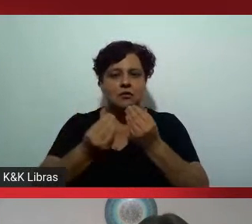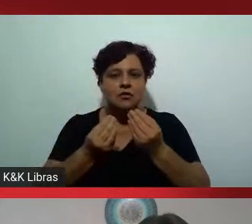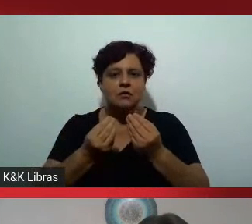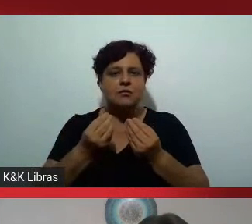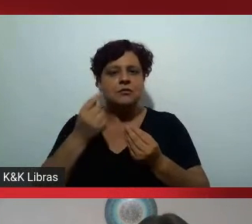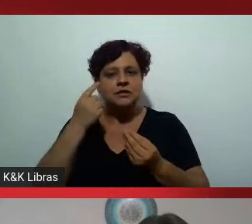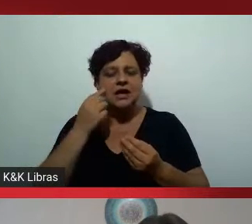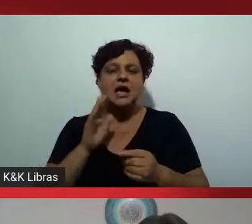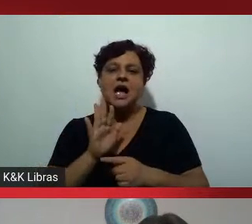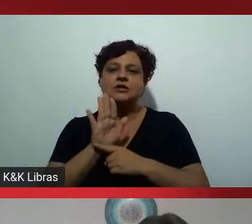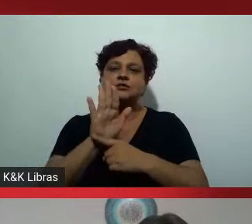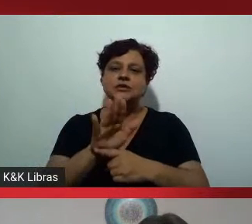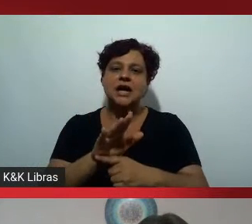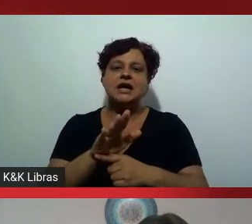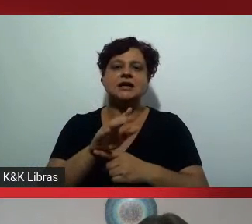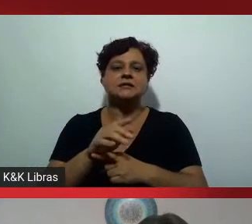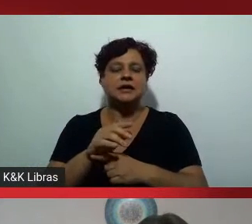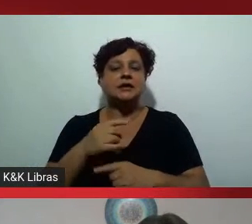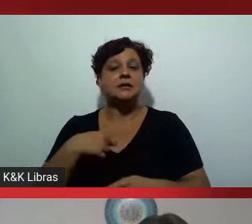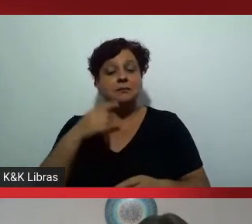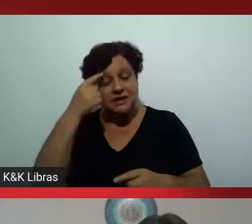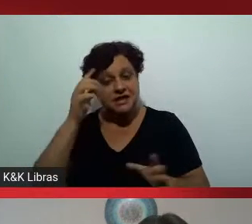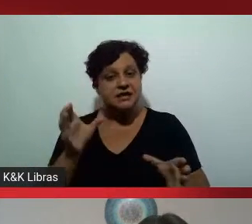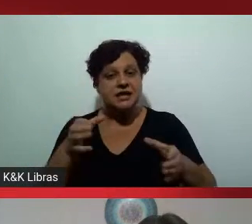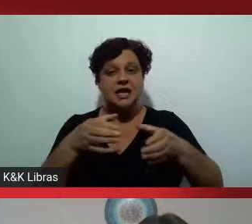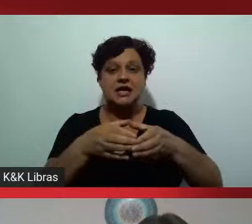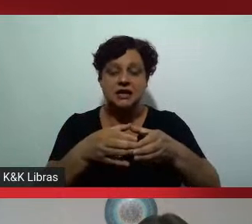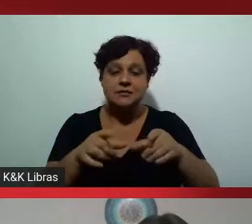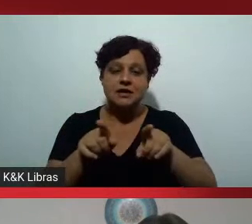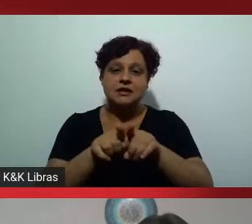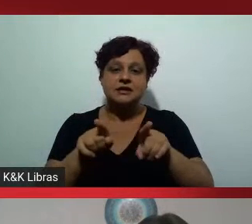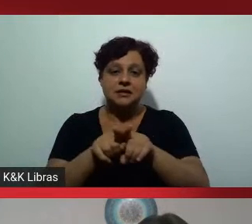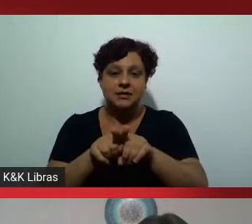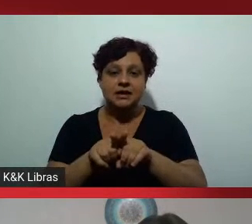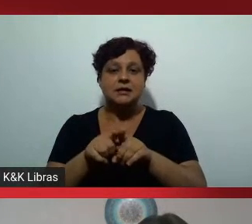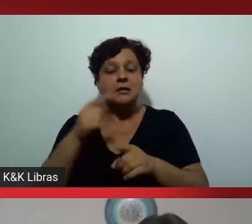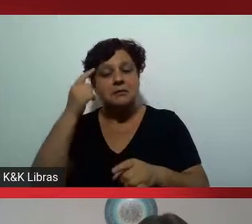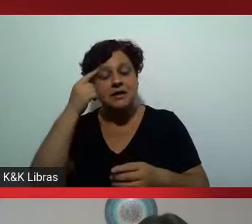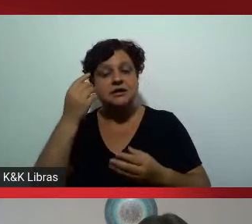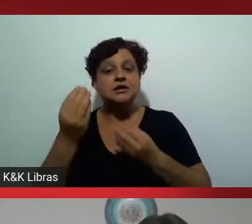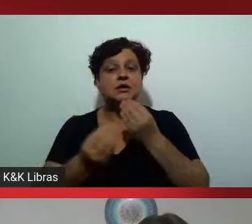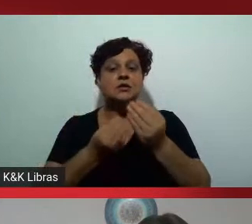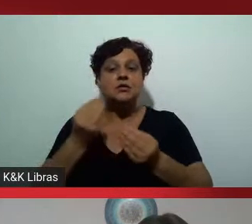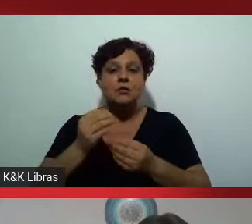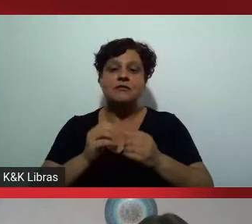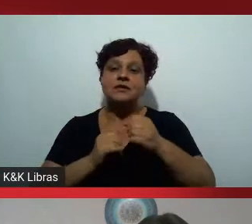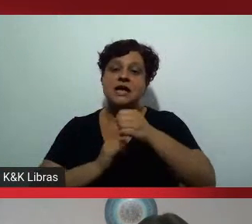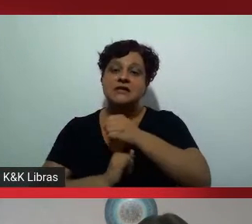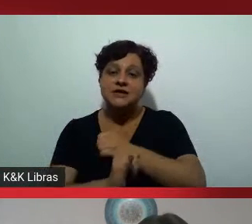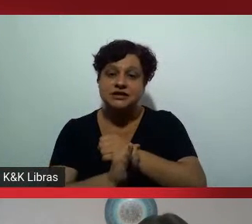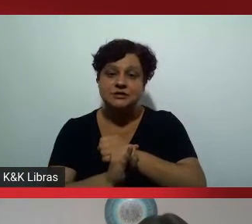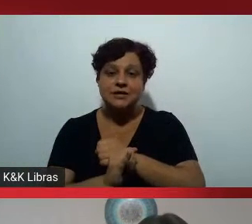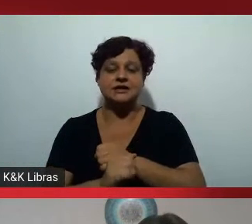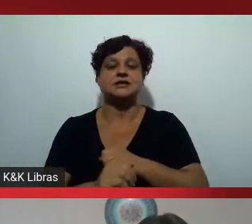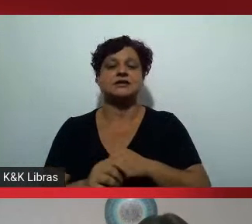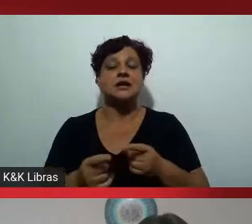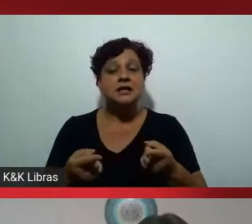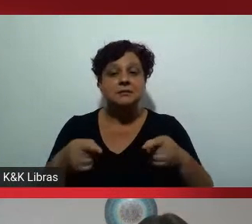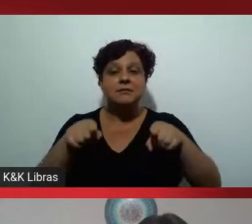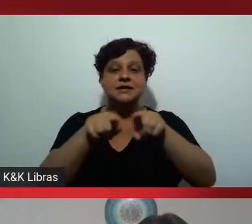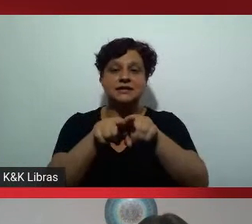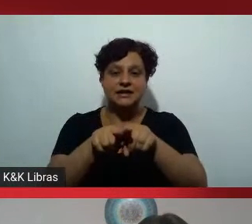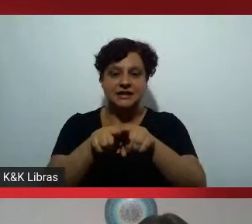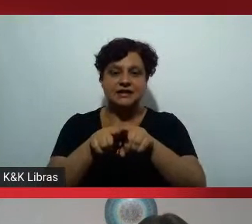the graduates at the end but how do we invest in partnerships with universities and even earlier to think about early skills in primary education